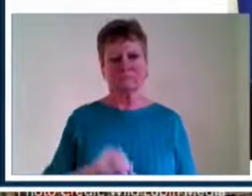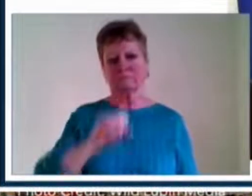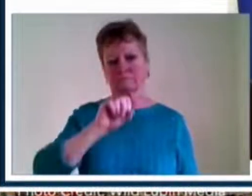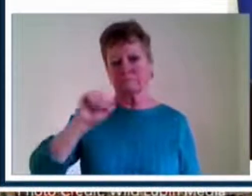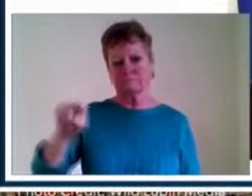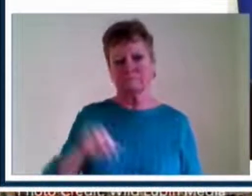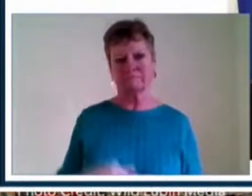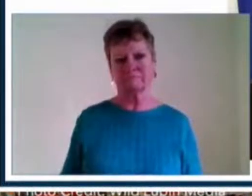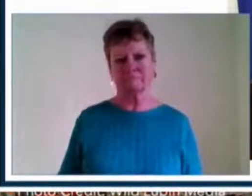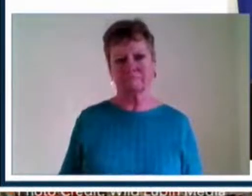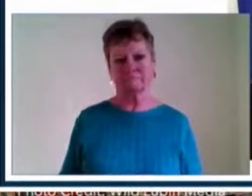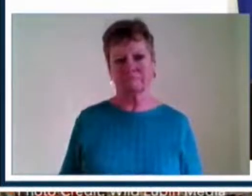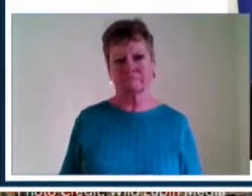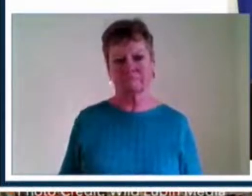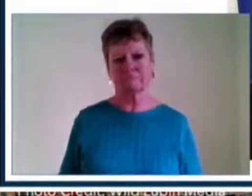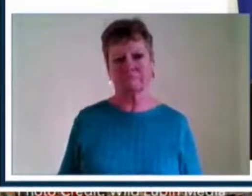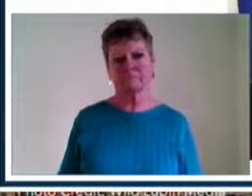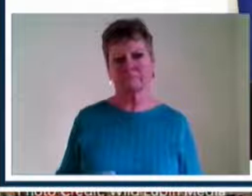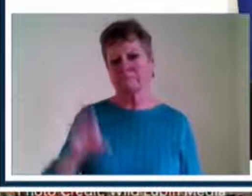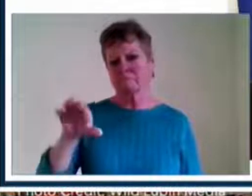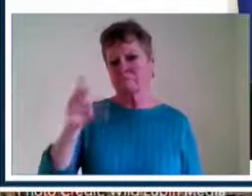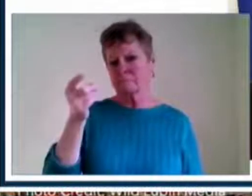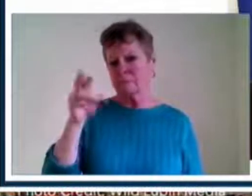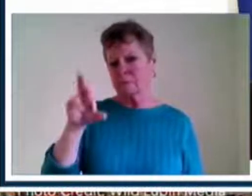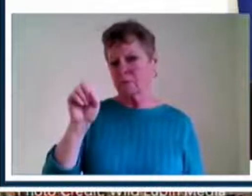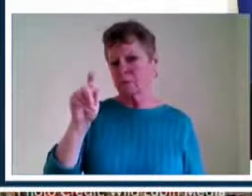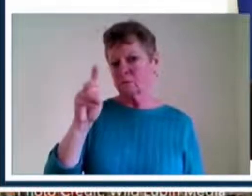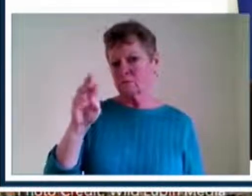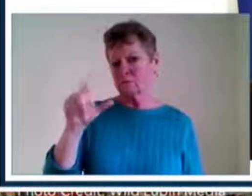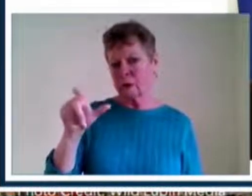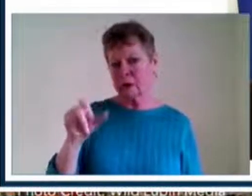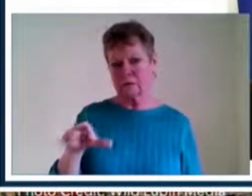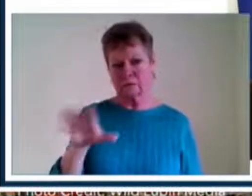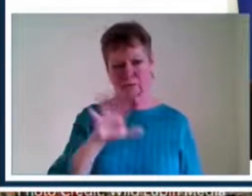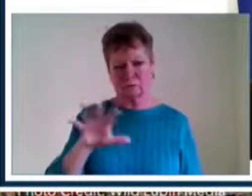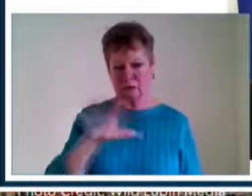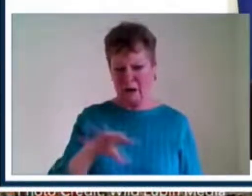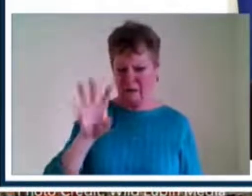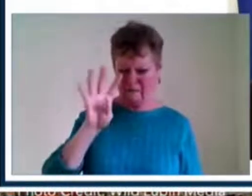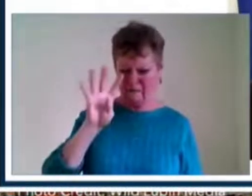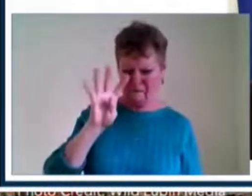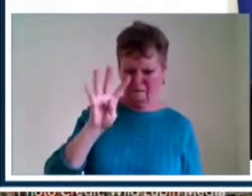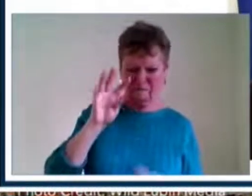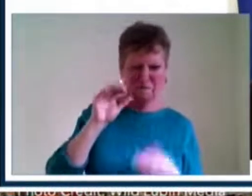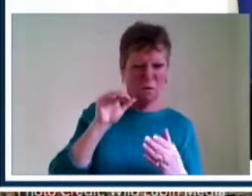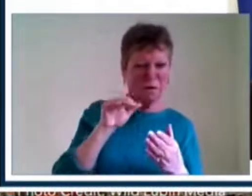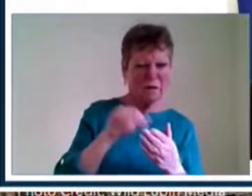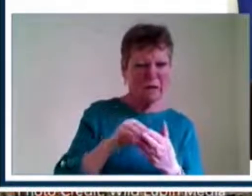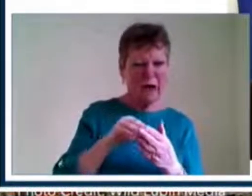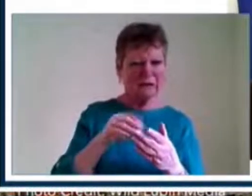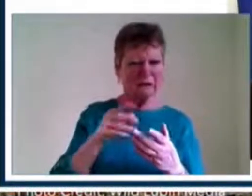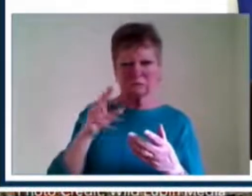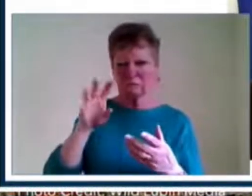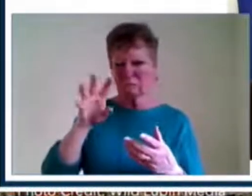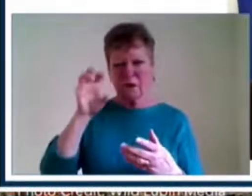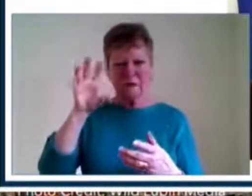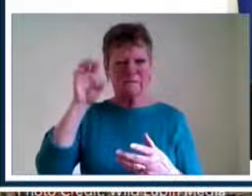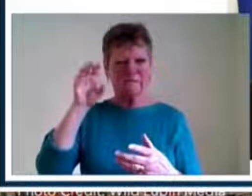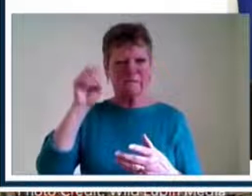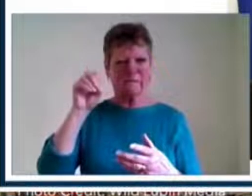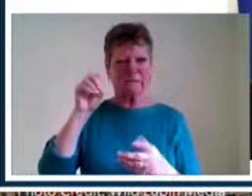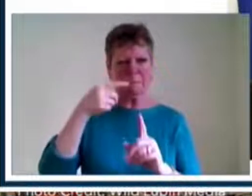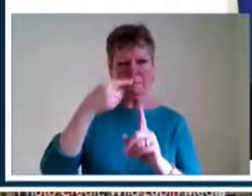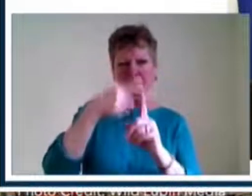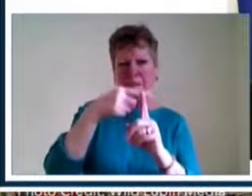much. And Dr. Strang, there's an estimated 4,250 active COVID cases. I'm wondering if this